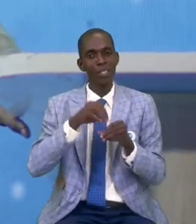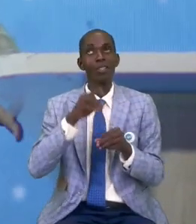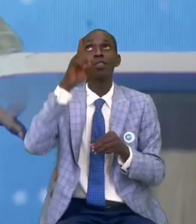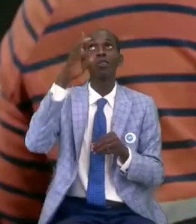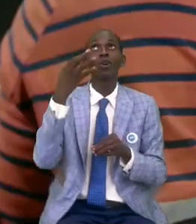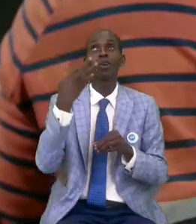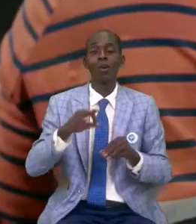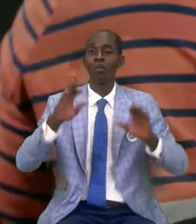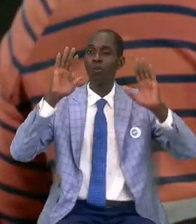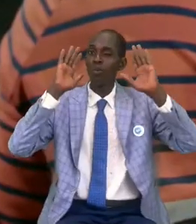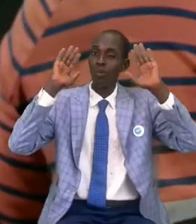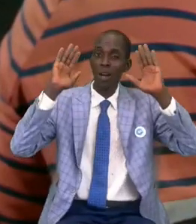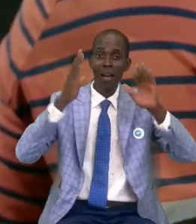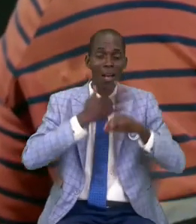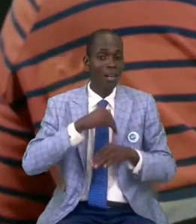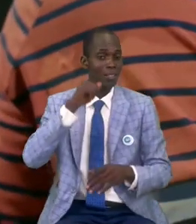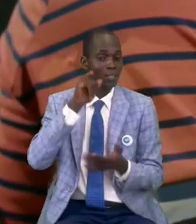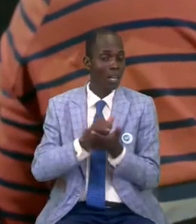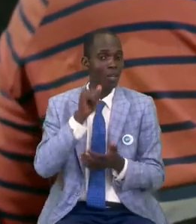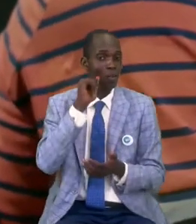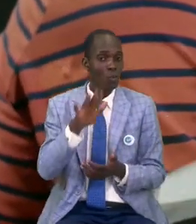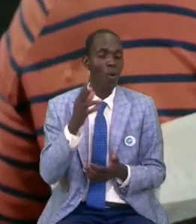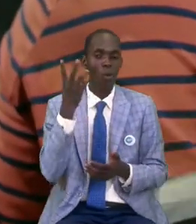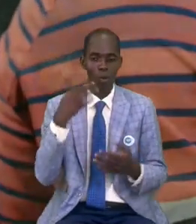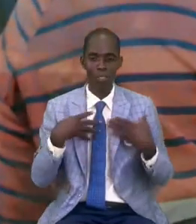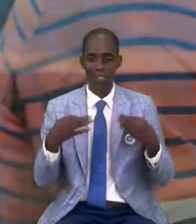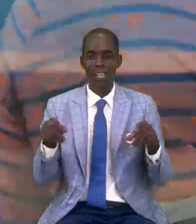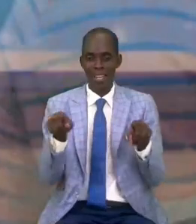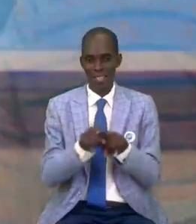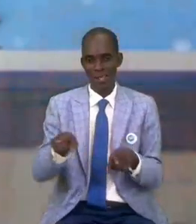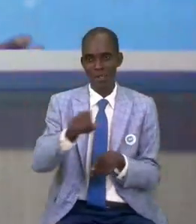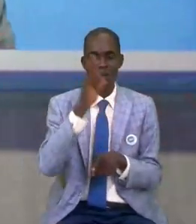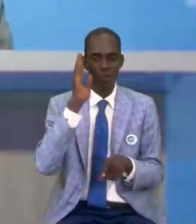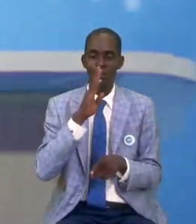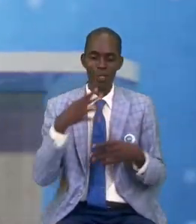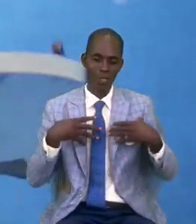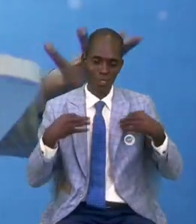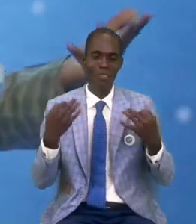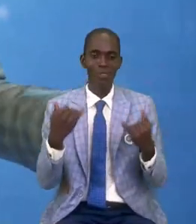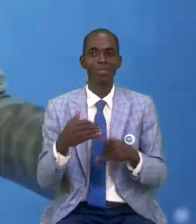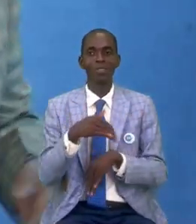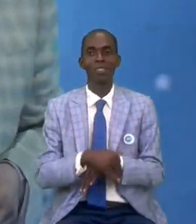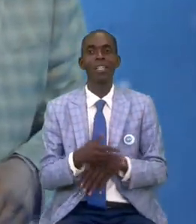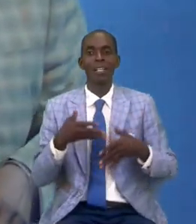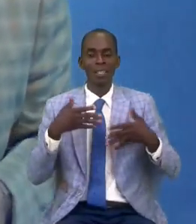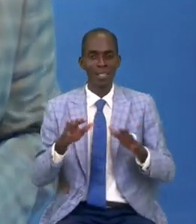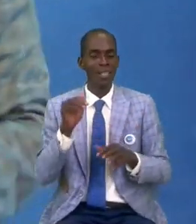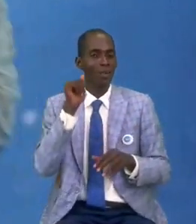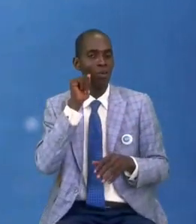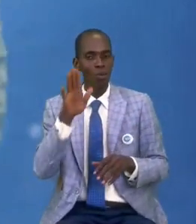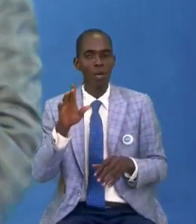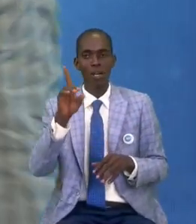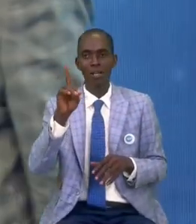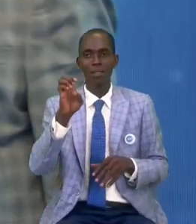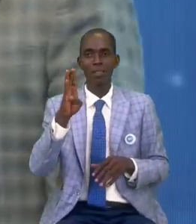be healed, Mrs. Deborah. Let Mrs. Deborah speak to us now and tell us how it happened and what happened. Thank